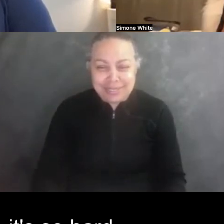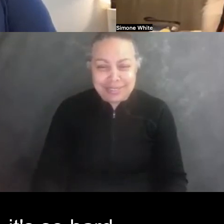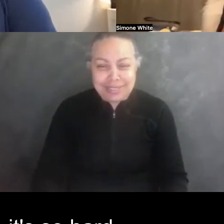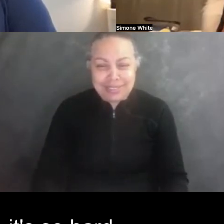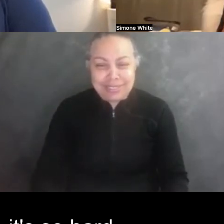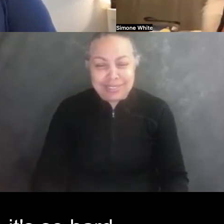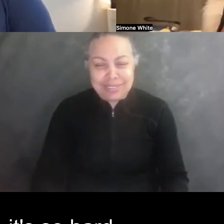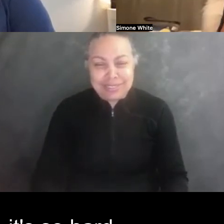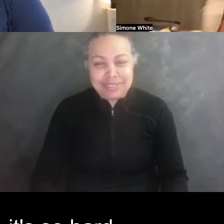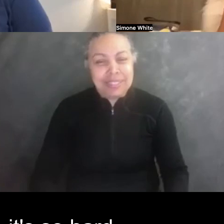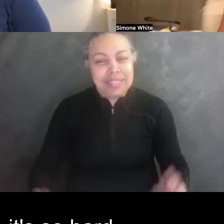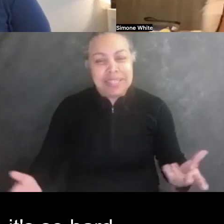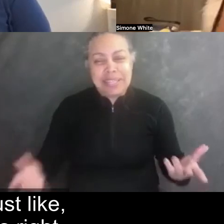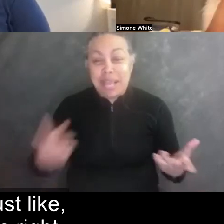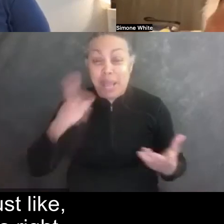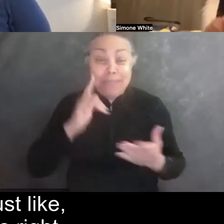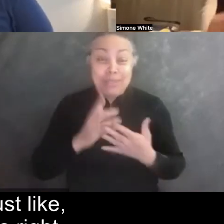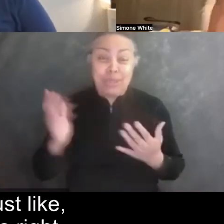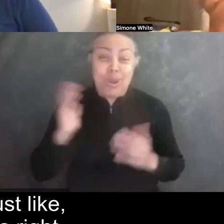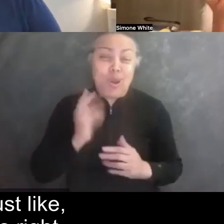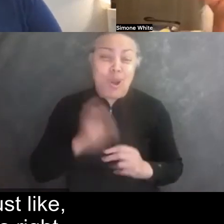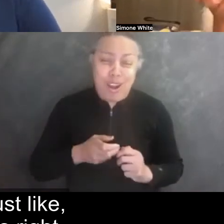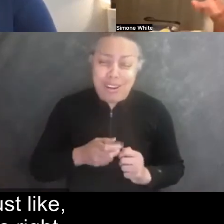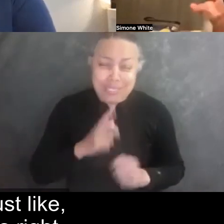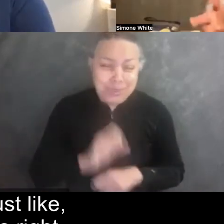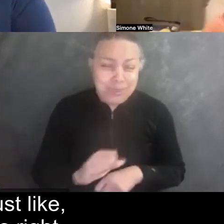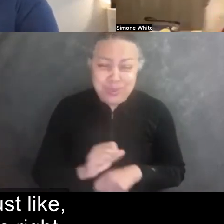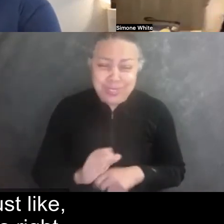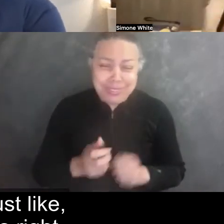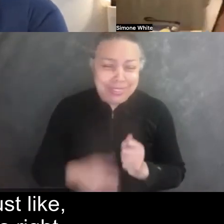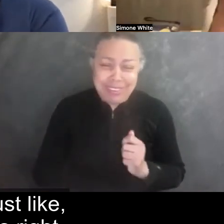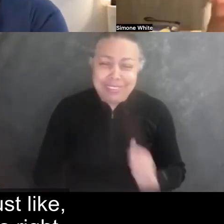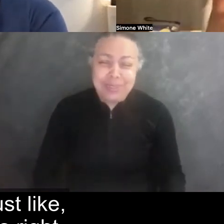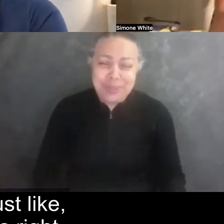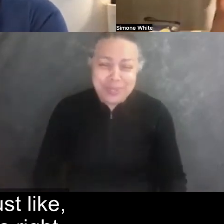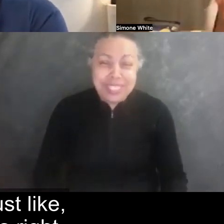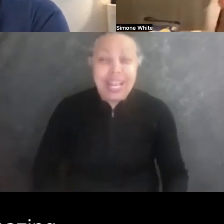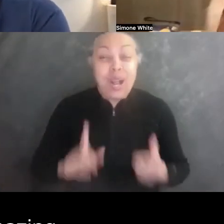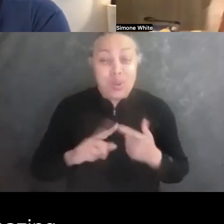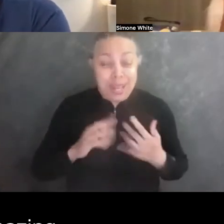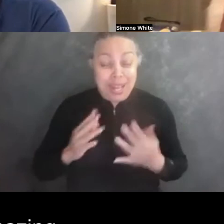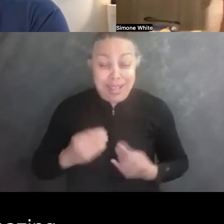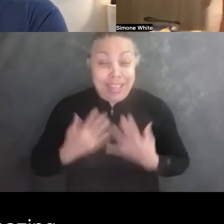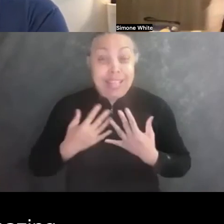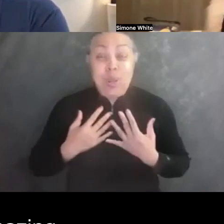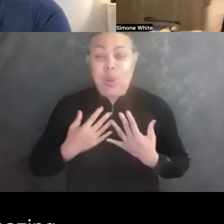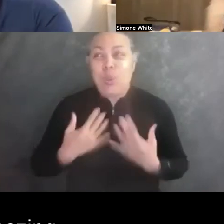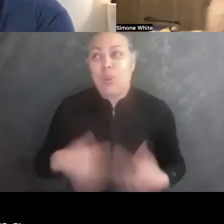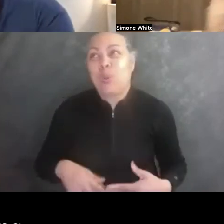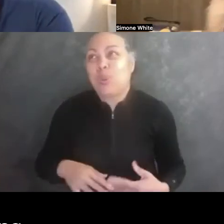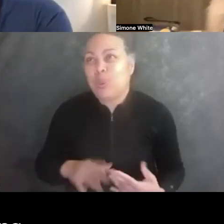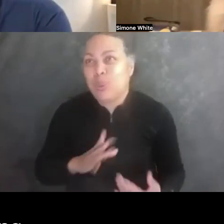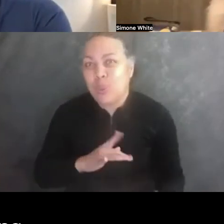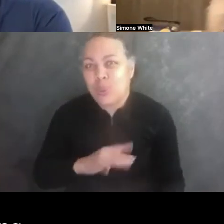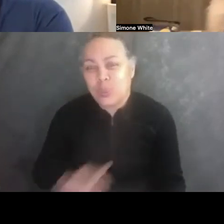You know, because it's so hard. It's just like when it comes right, it's just so amazing.